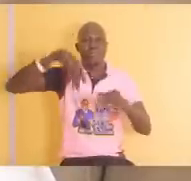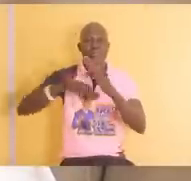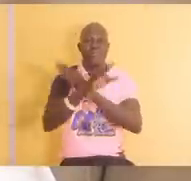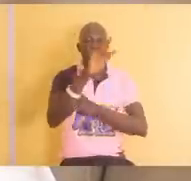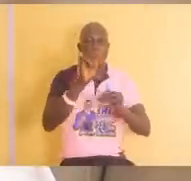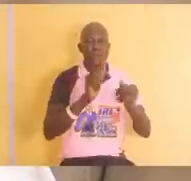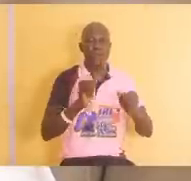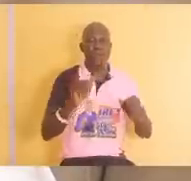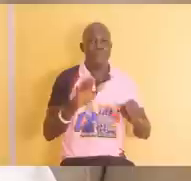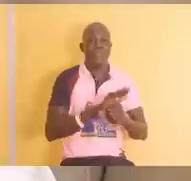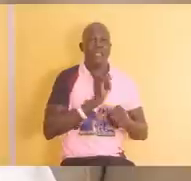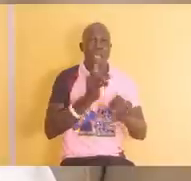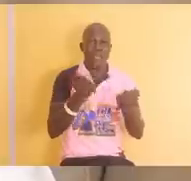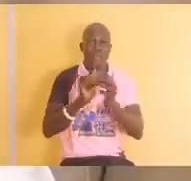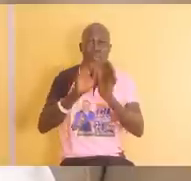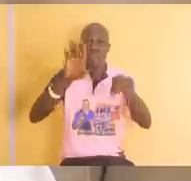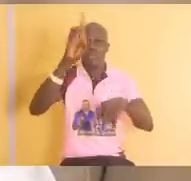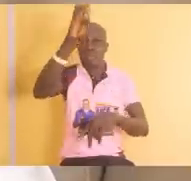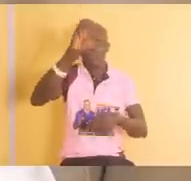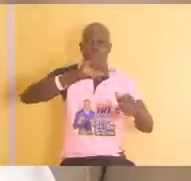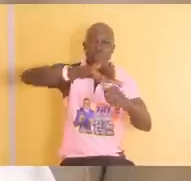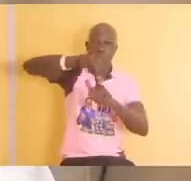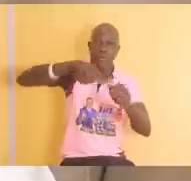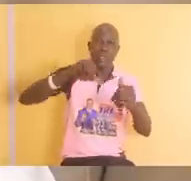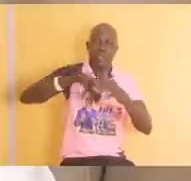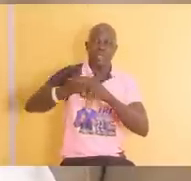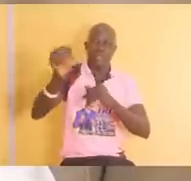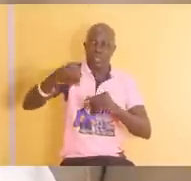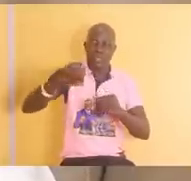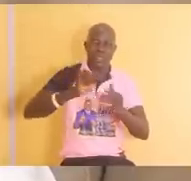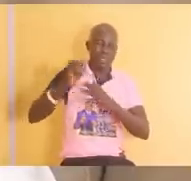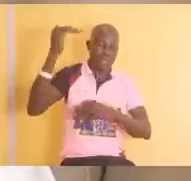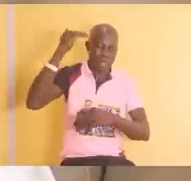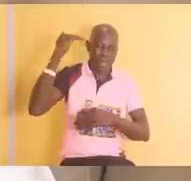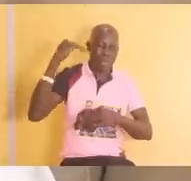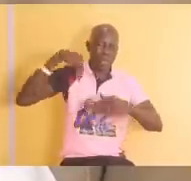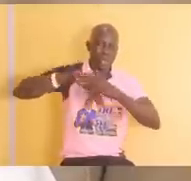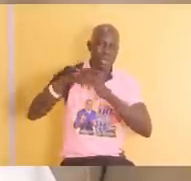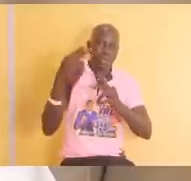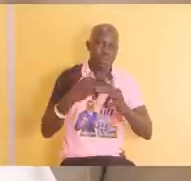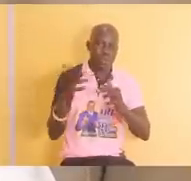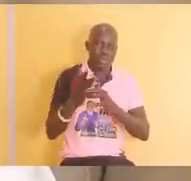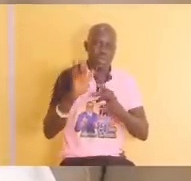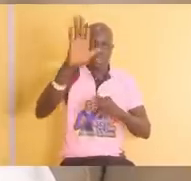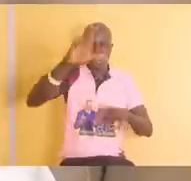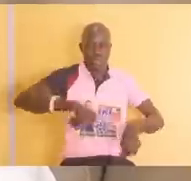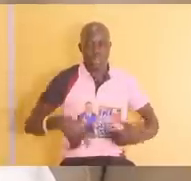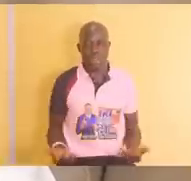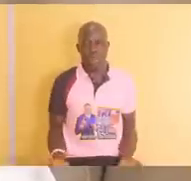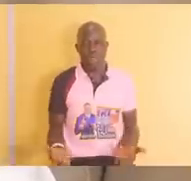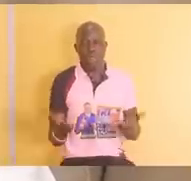ni agbara mo fe fo ni kan ororo yi bene ni headquarters loruko Jesu aye re